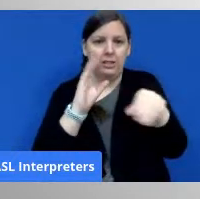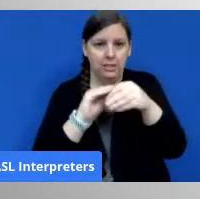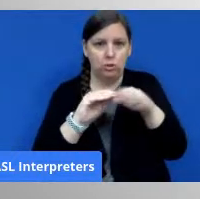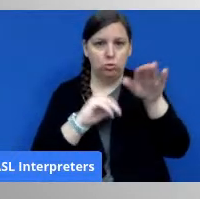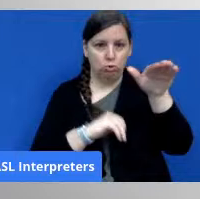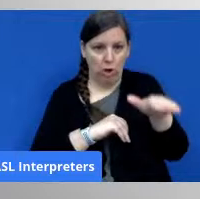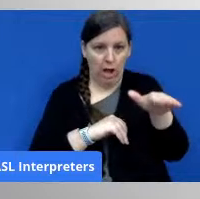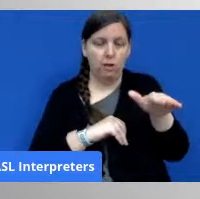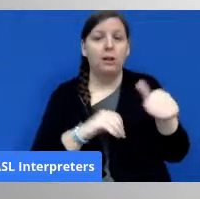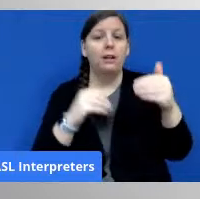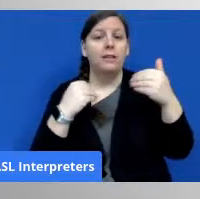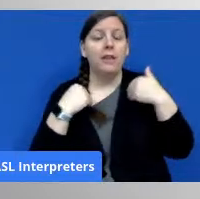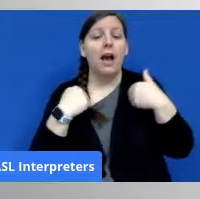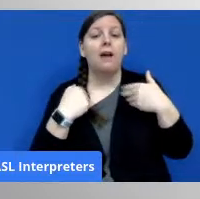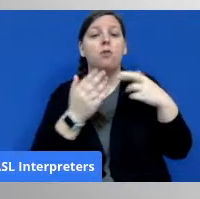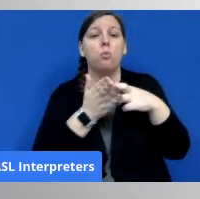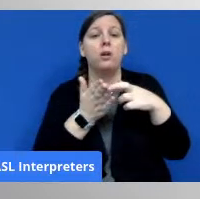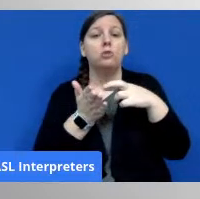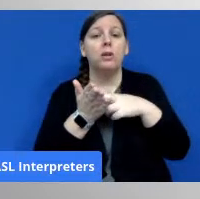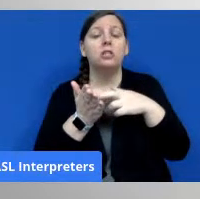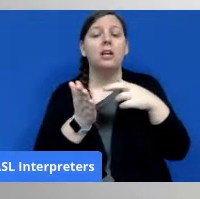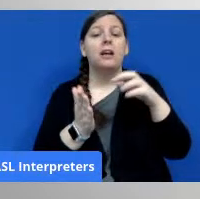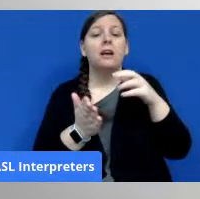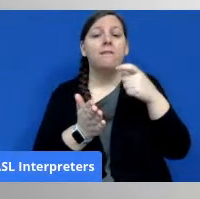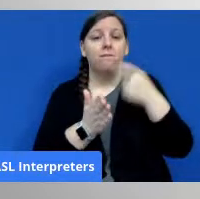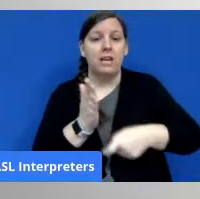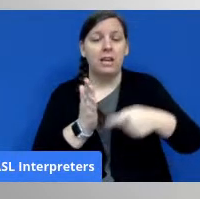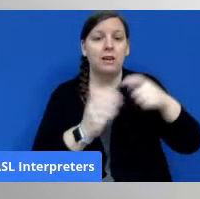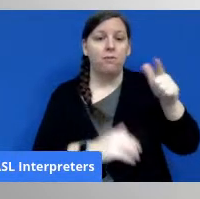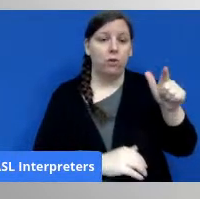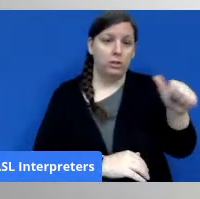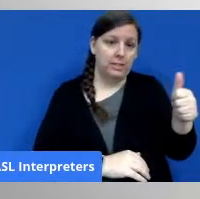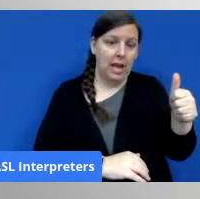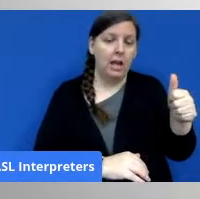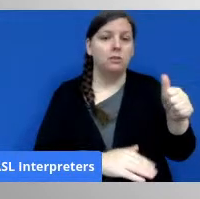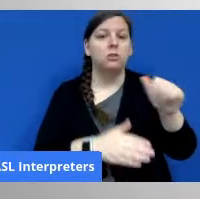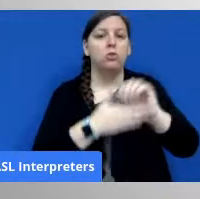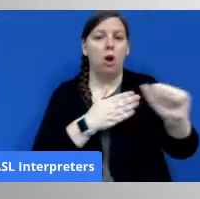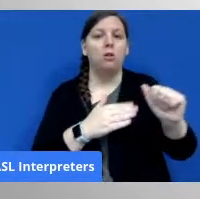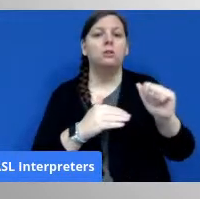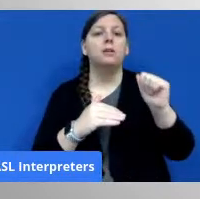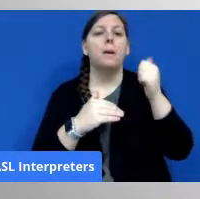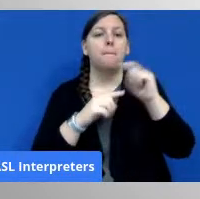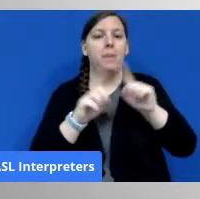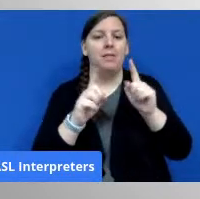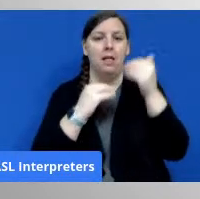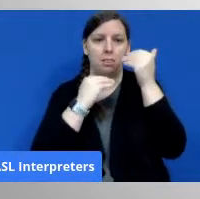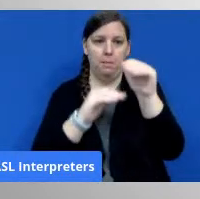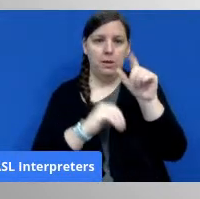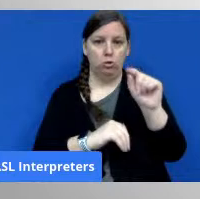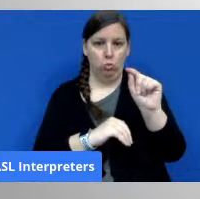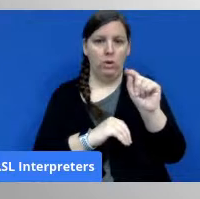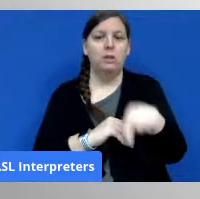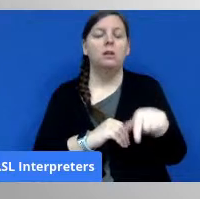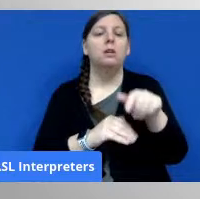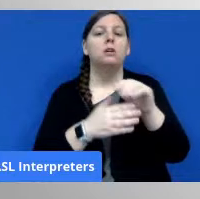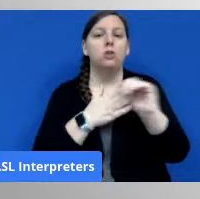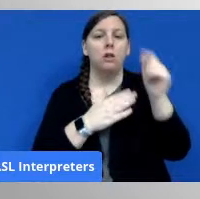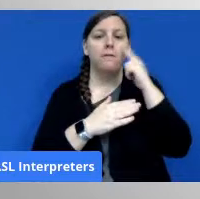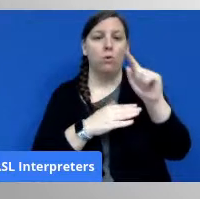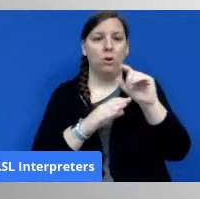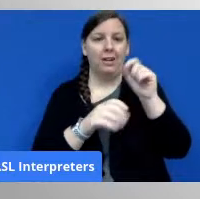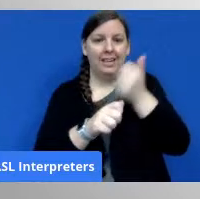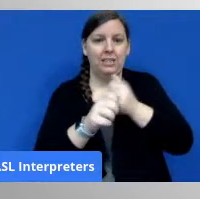$10 registration fee, and that fee is capped at $20 per family. Drop-in service is available. There's no